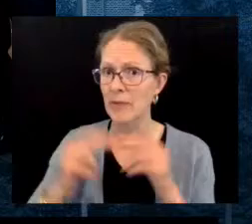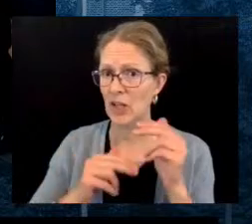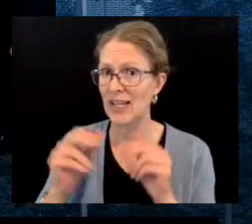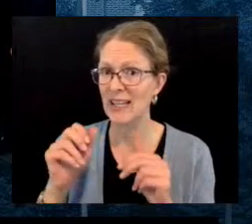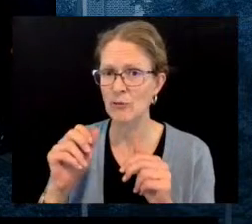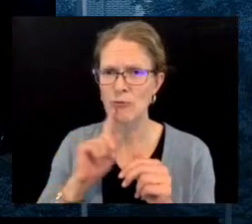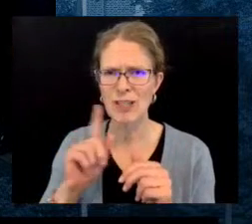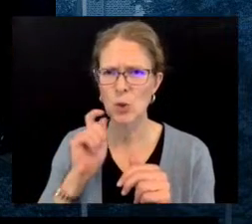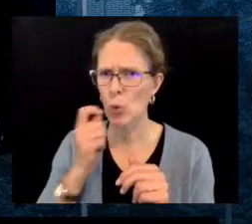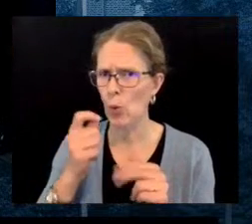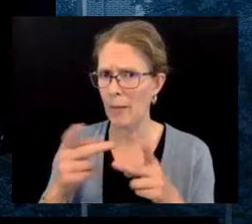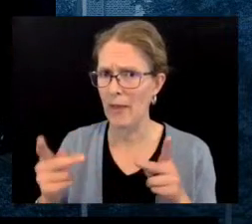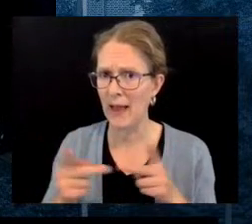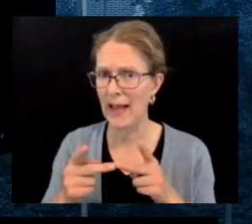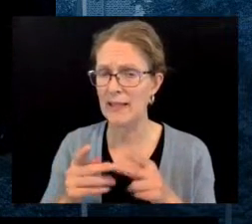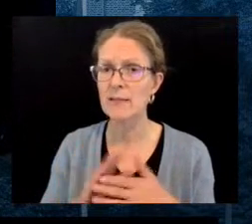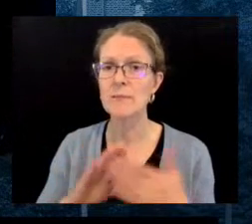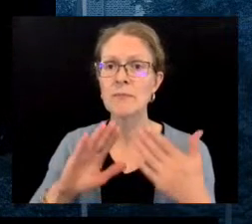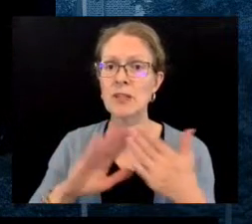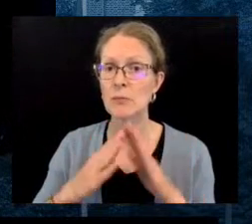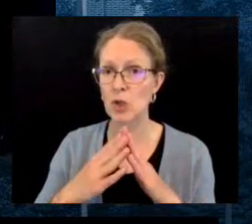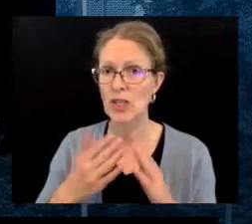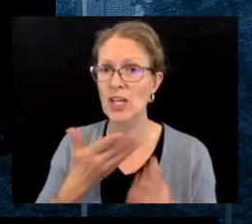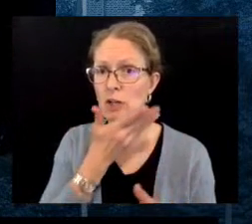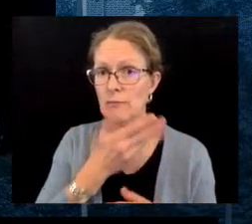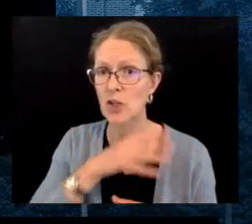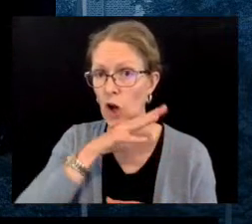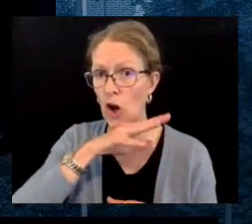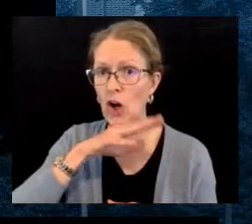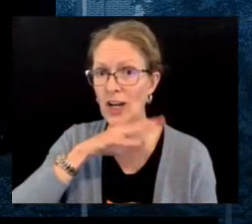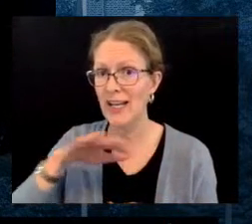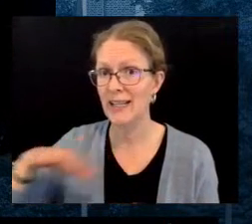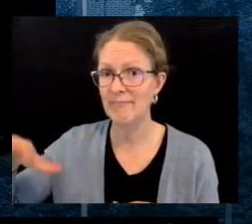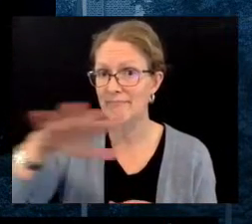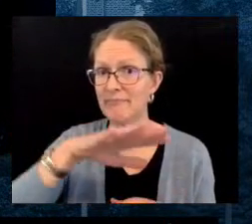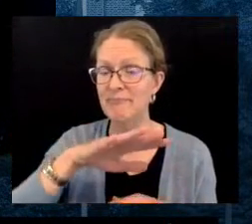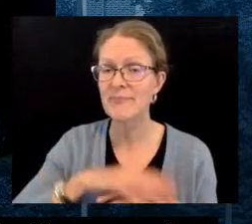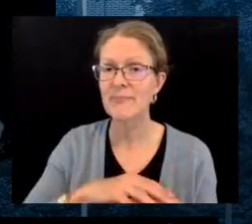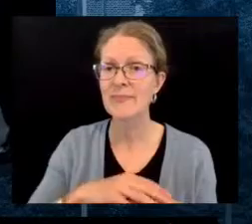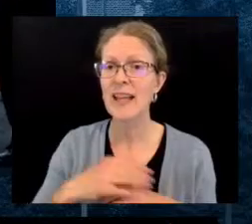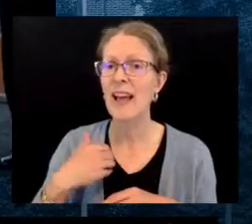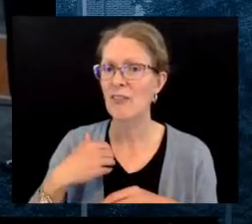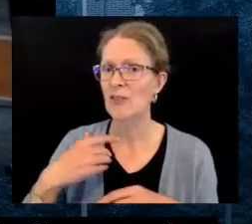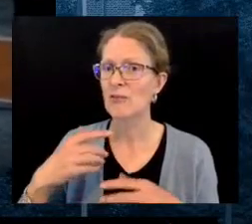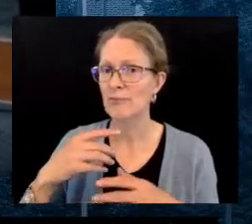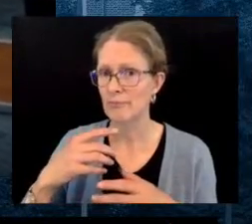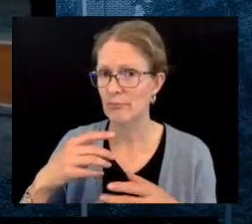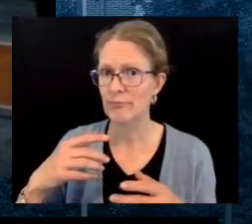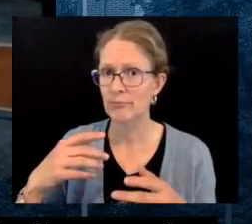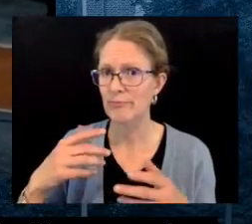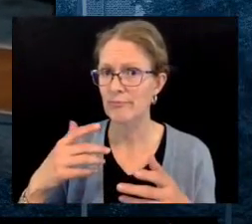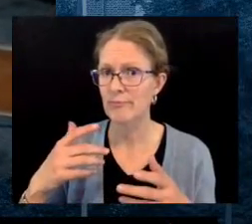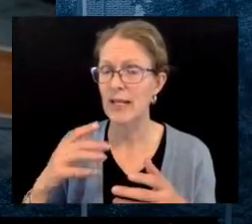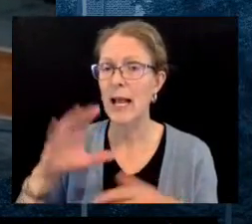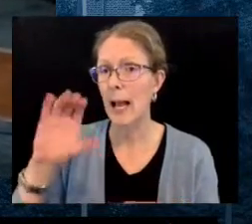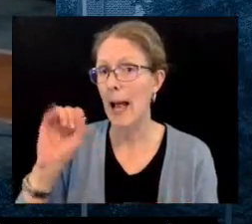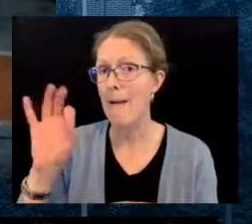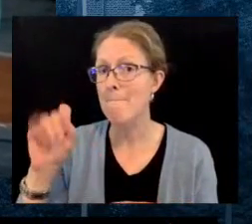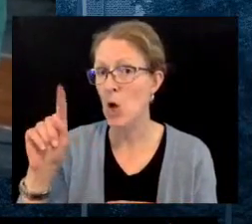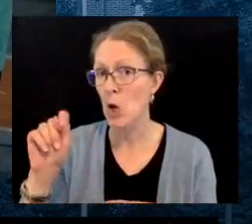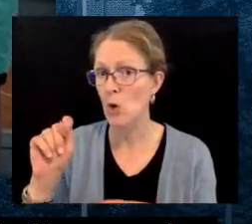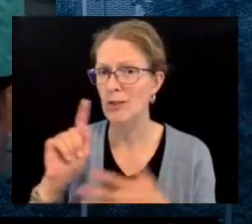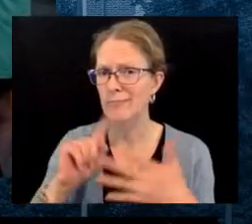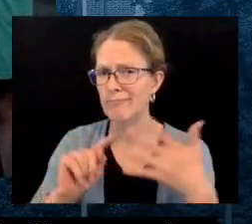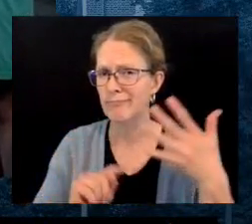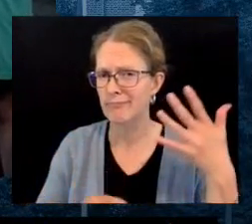point. Community gardens, composting, recycling. We've eliminated plastic bag usage in the building for breakfast. We